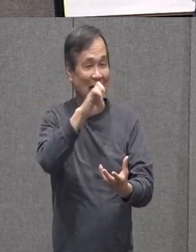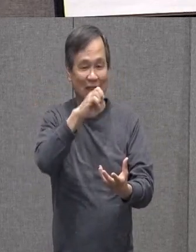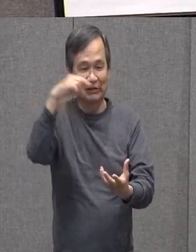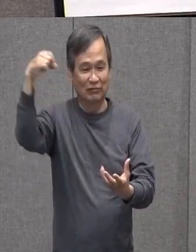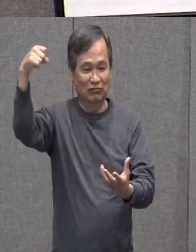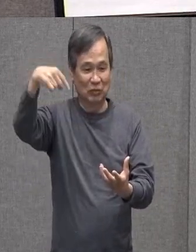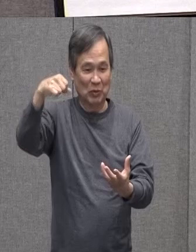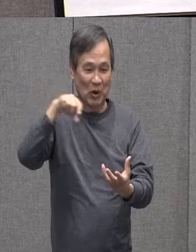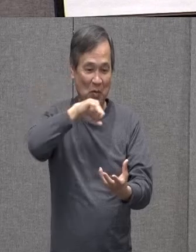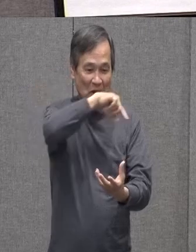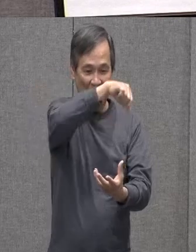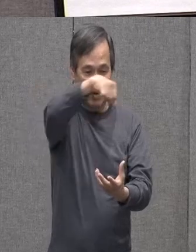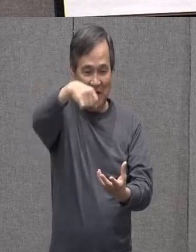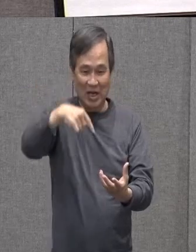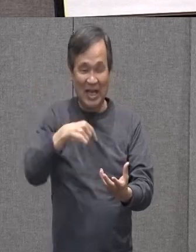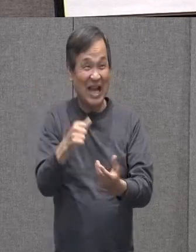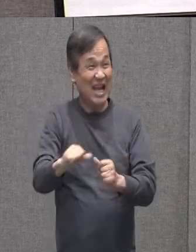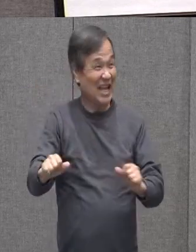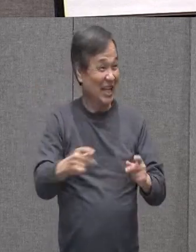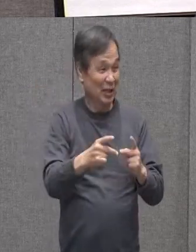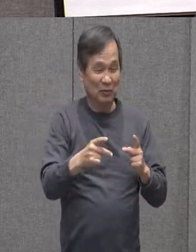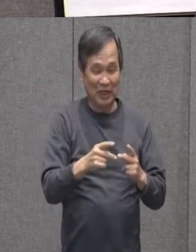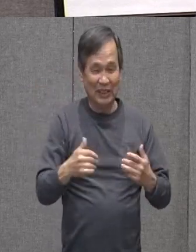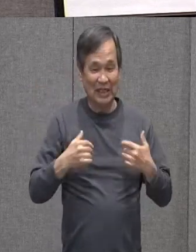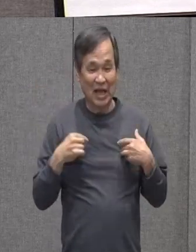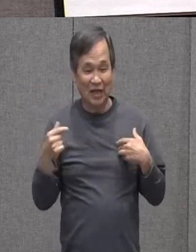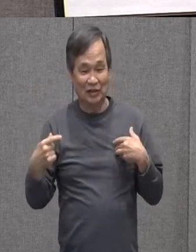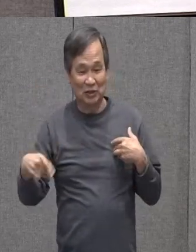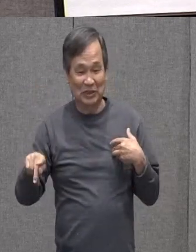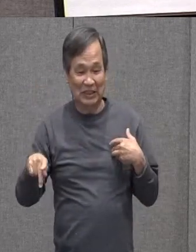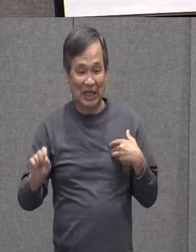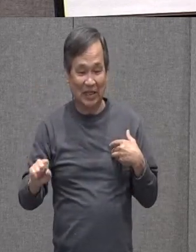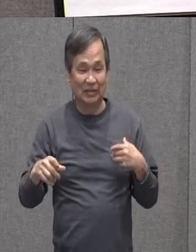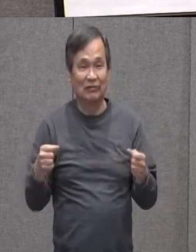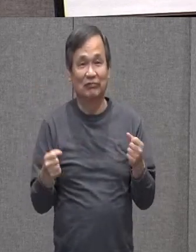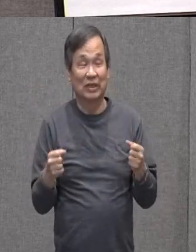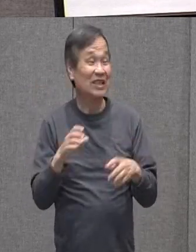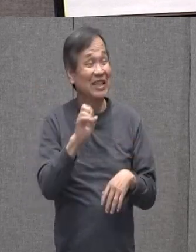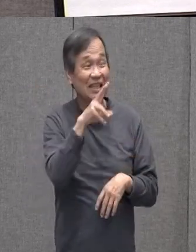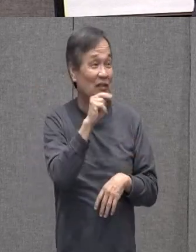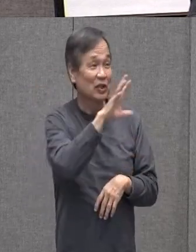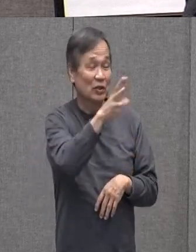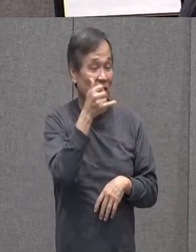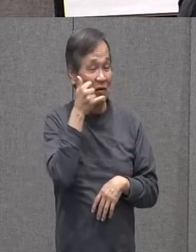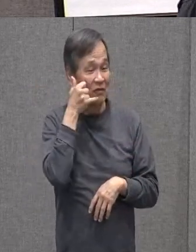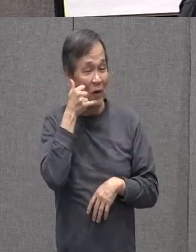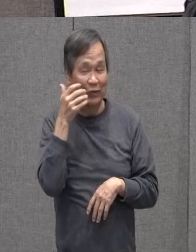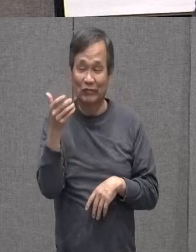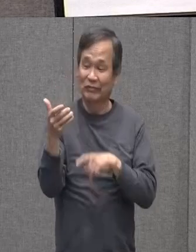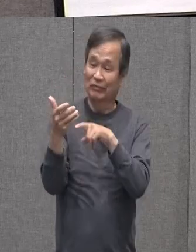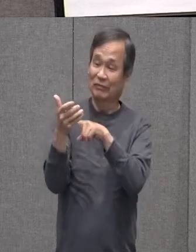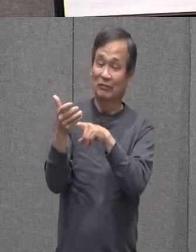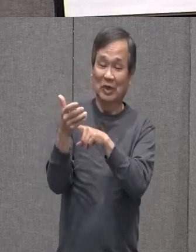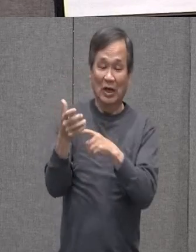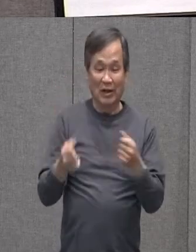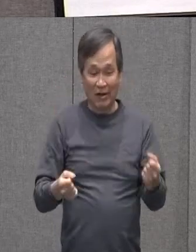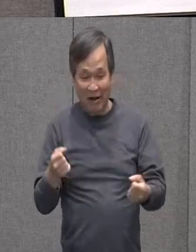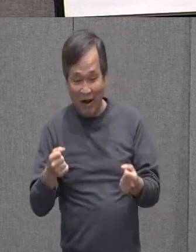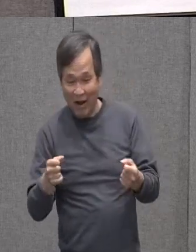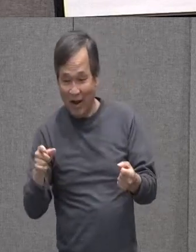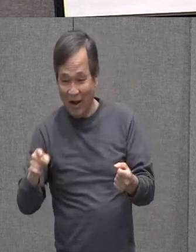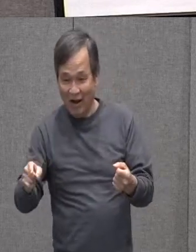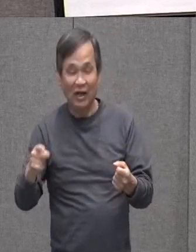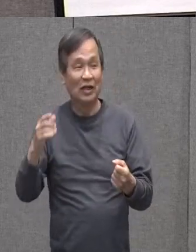the Earth. Yes. Anywhere on the Earth, if you have a GPS, and yes, a GPS is in your phone, some GPSs are in cars, and